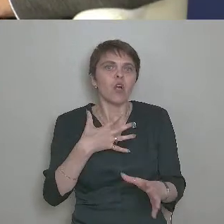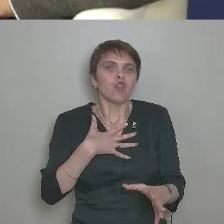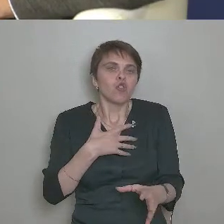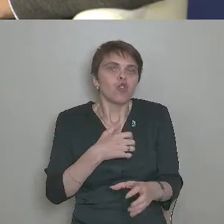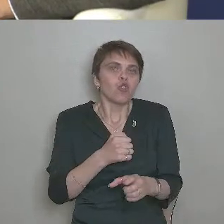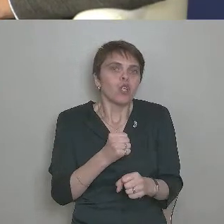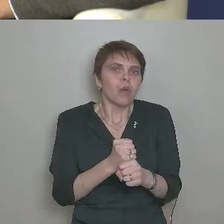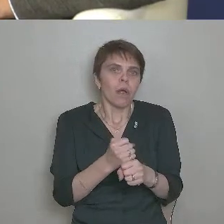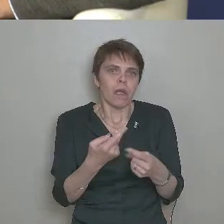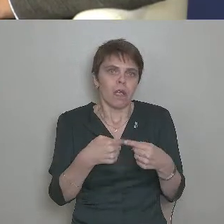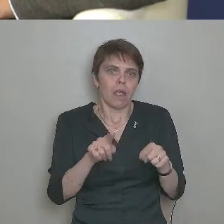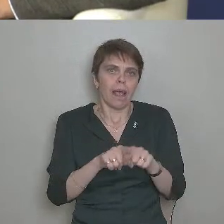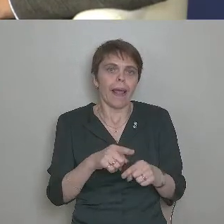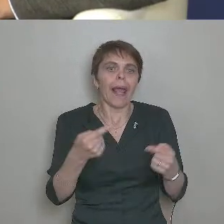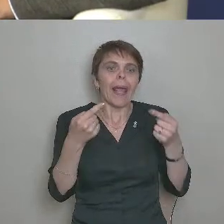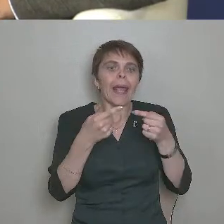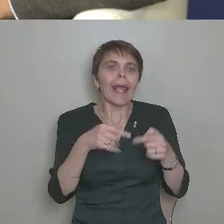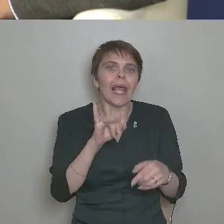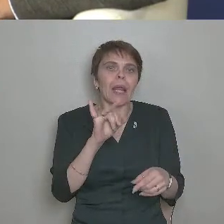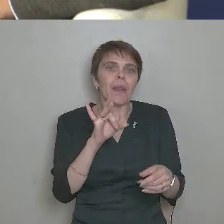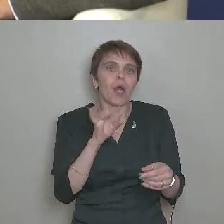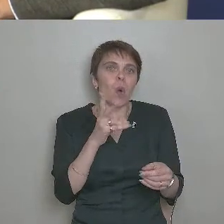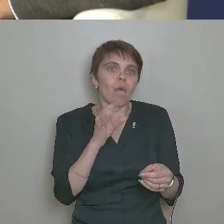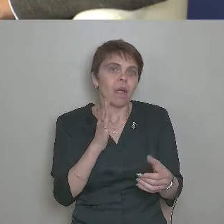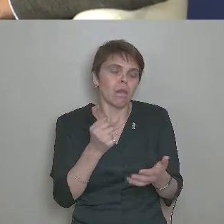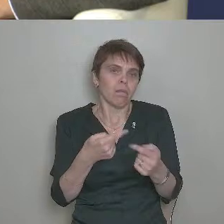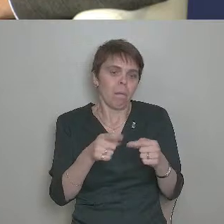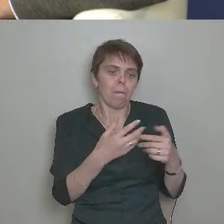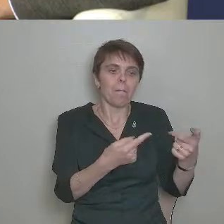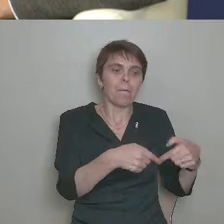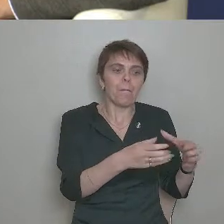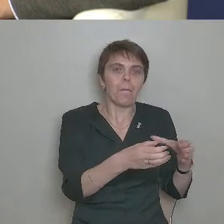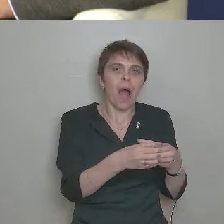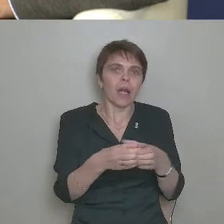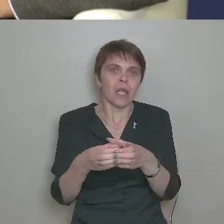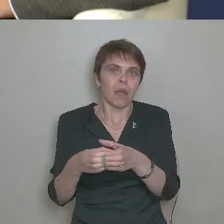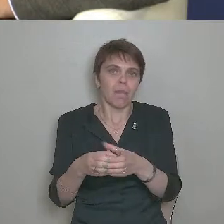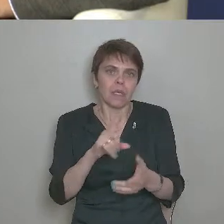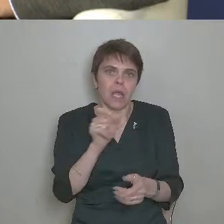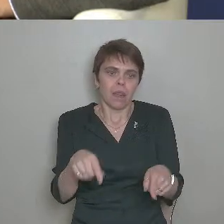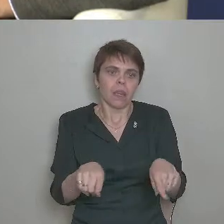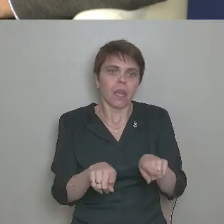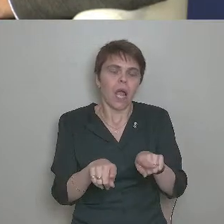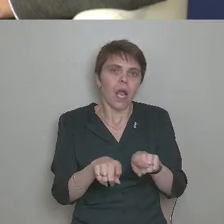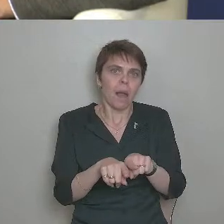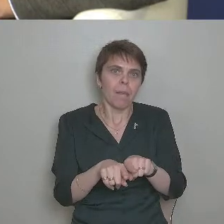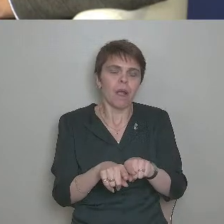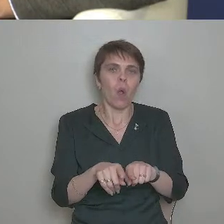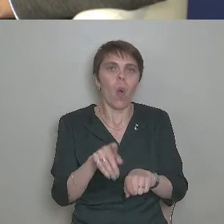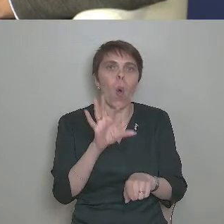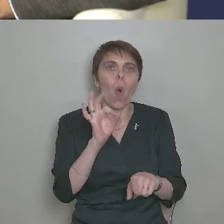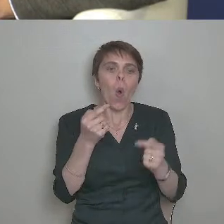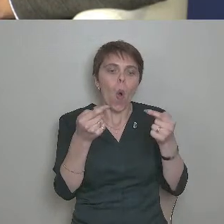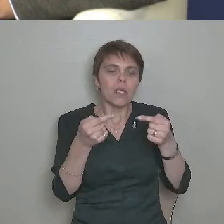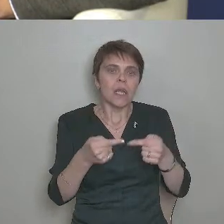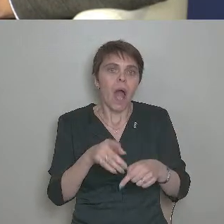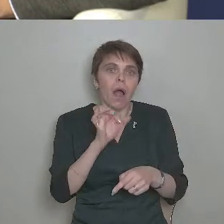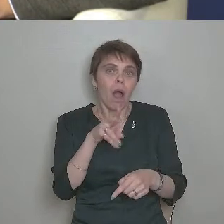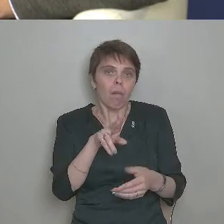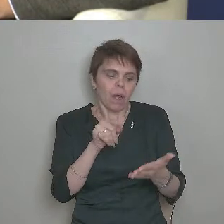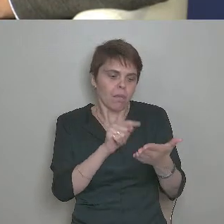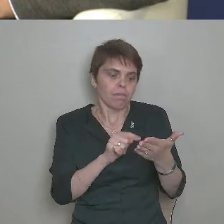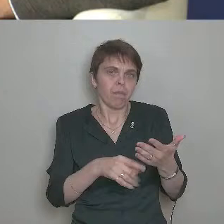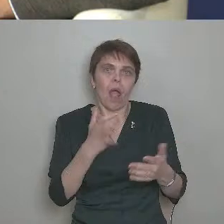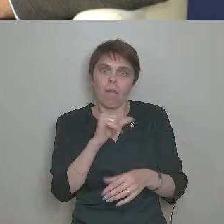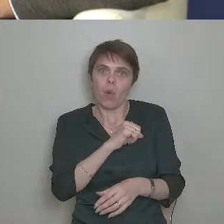like authoritarian kind of type of ruling. Very tight type of party control that